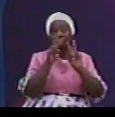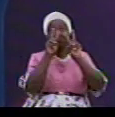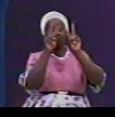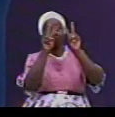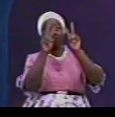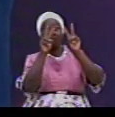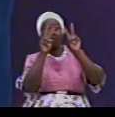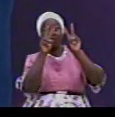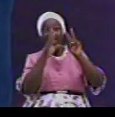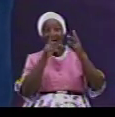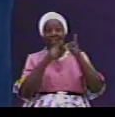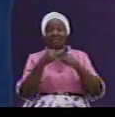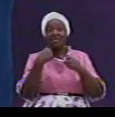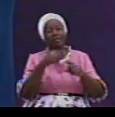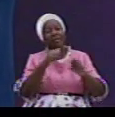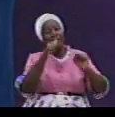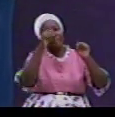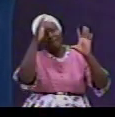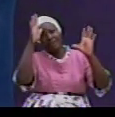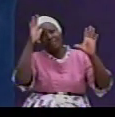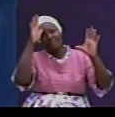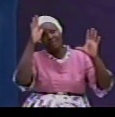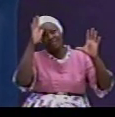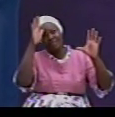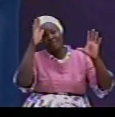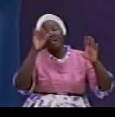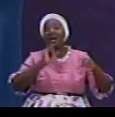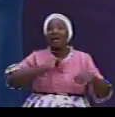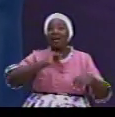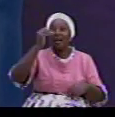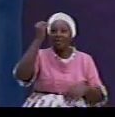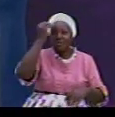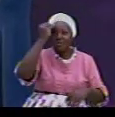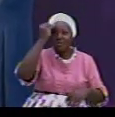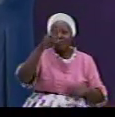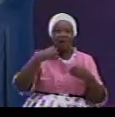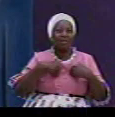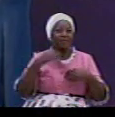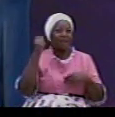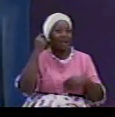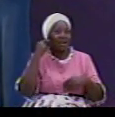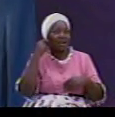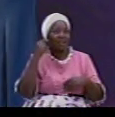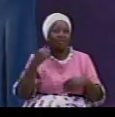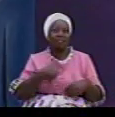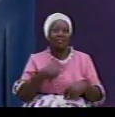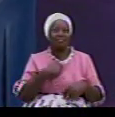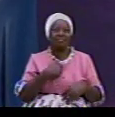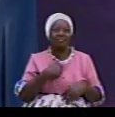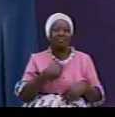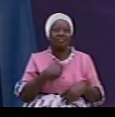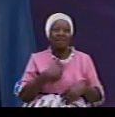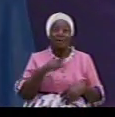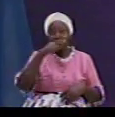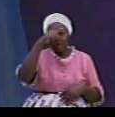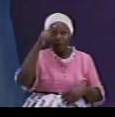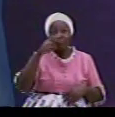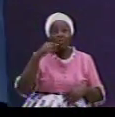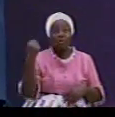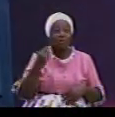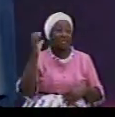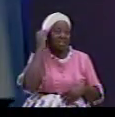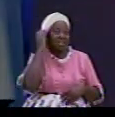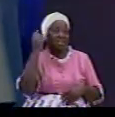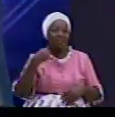and he says, Father, I know you have heard me because you always hear me. And